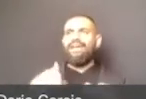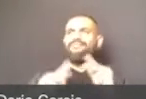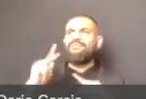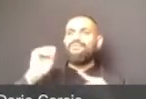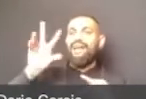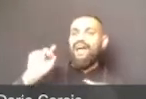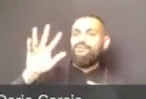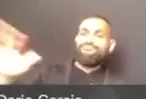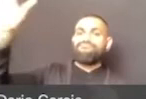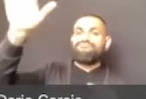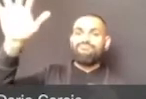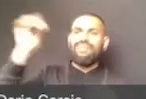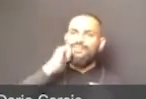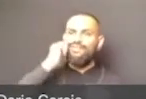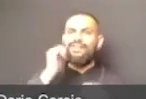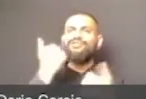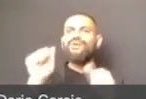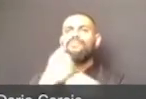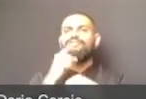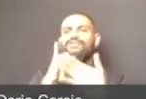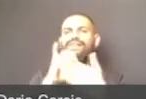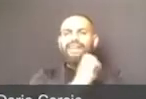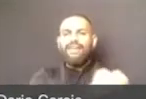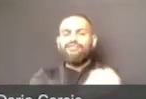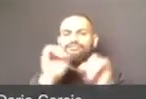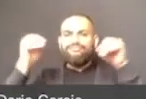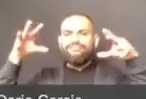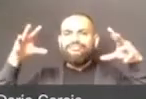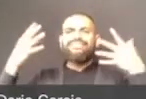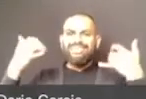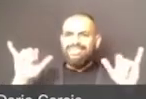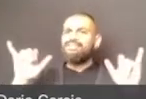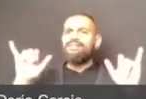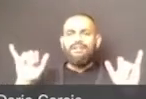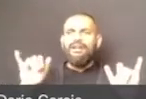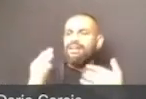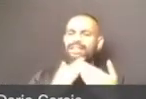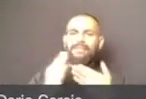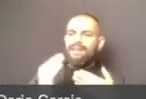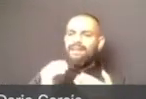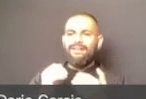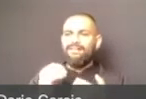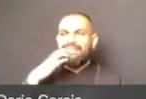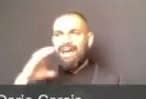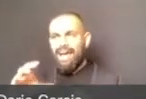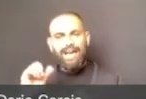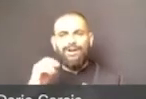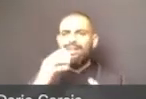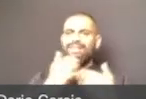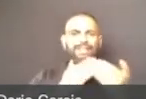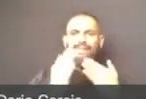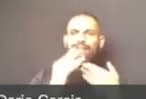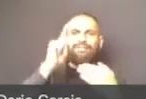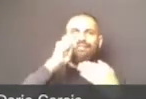trying to make sure that the energy stays on, and energy stays on no matter how hot it gets or how bad the storms get power